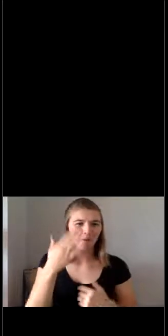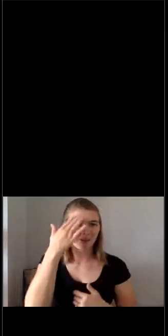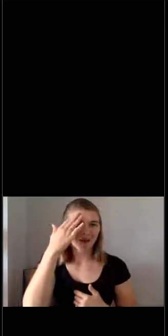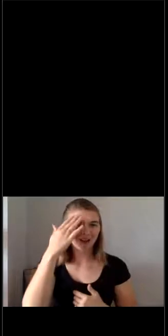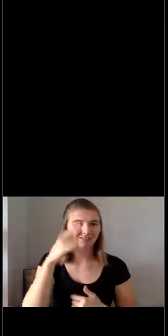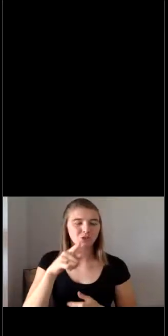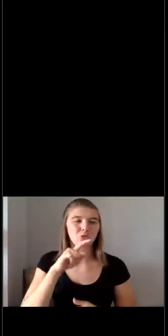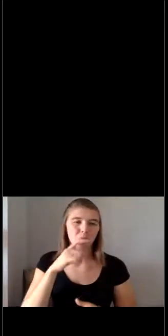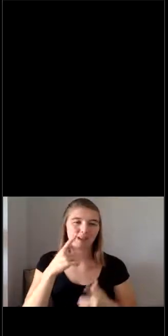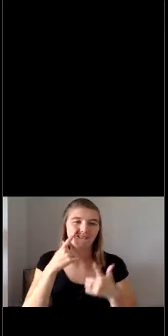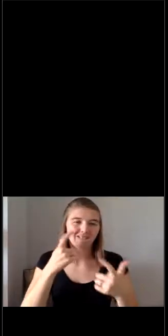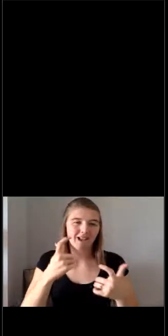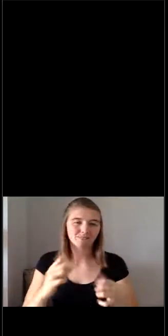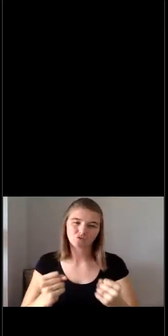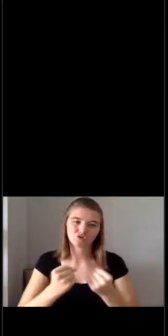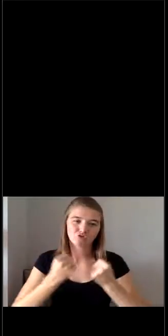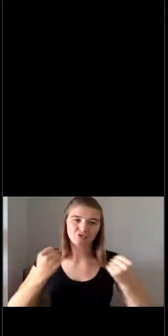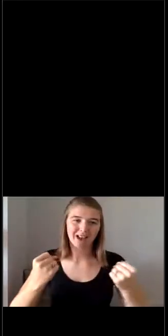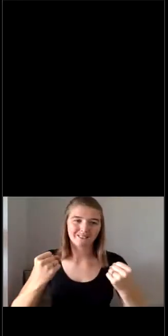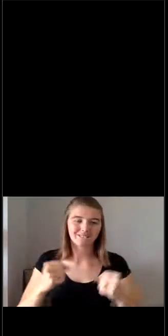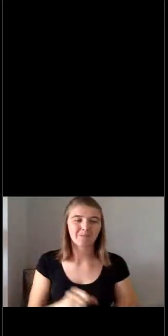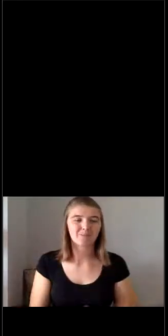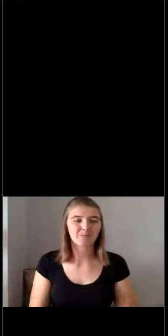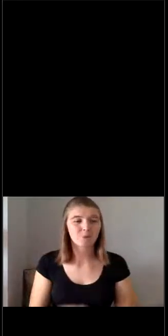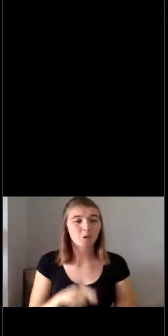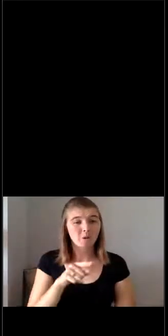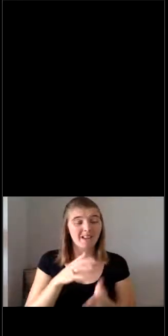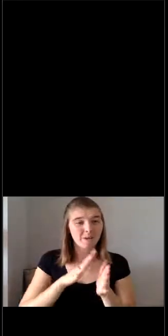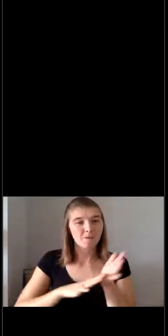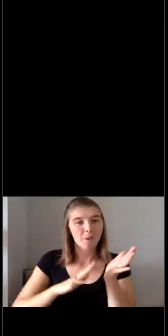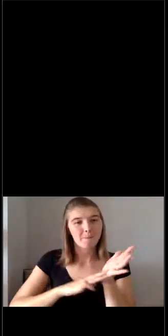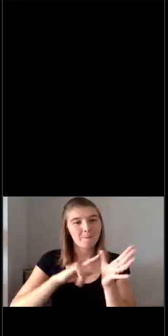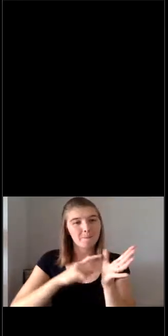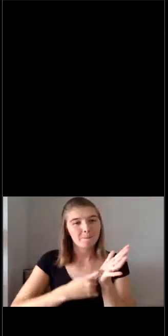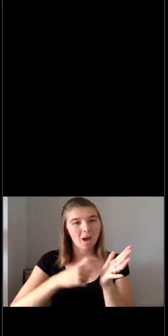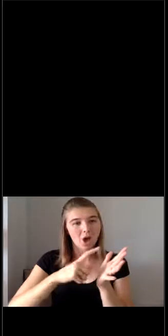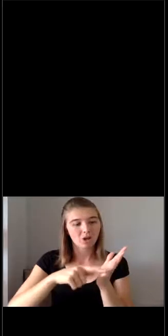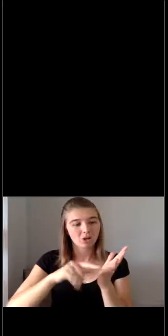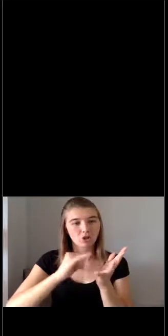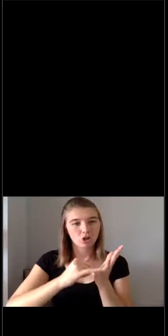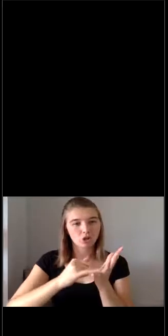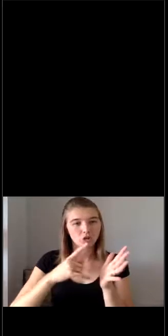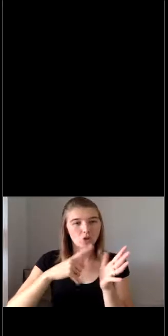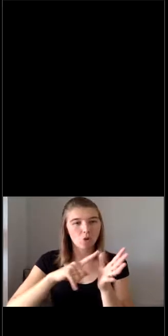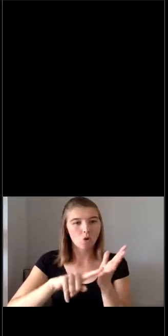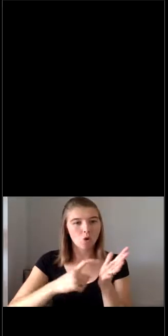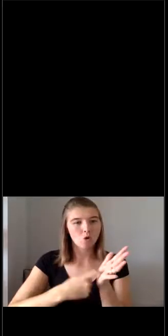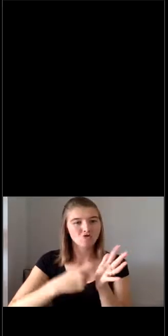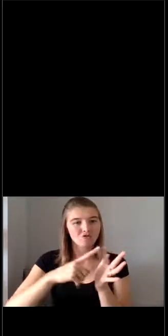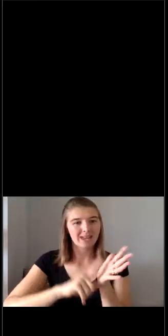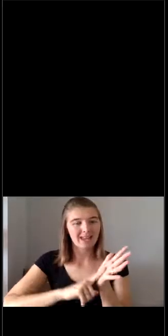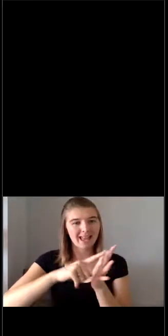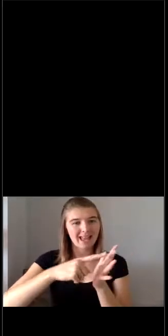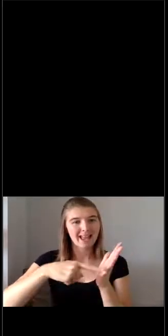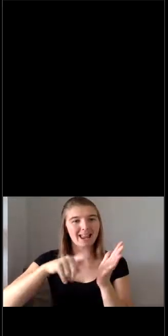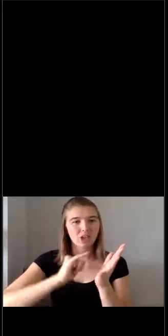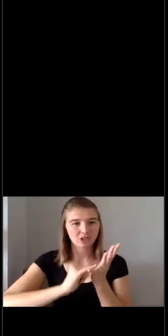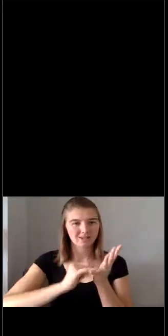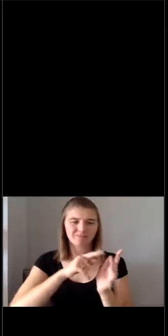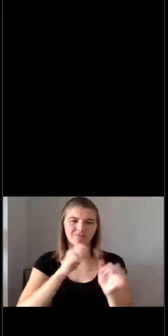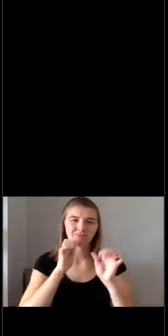Roman emperors. But I want to qualify his quote a little bit, because in my experience, it's not easy to manage difficult thoughts and emotions. Guilt,